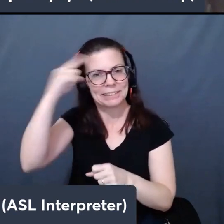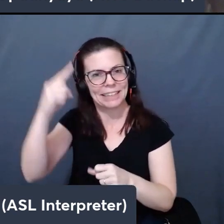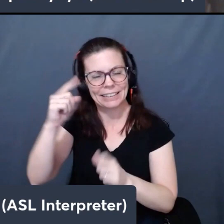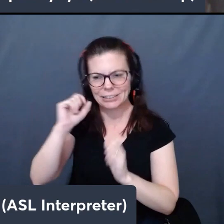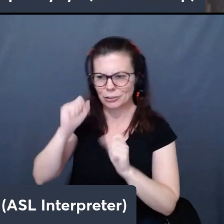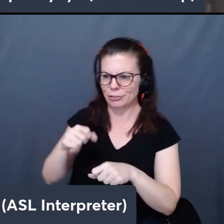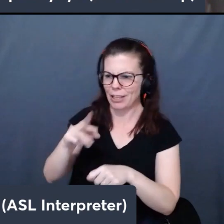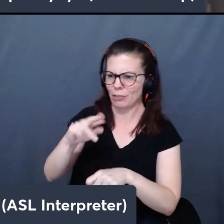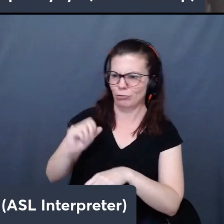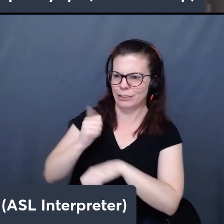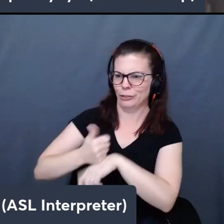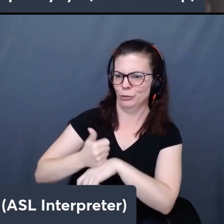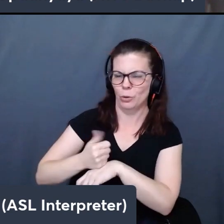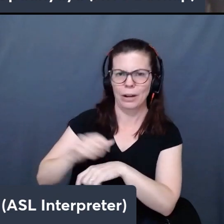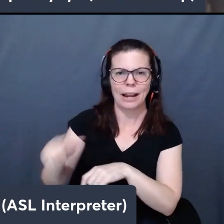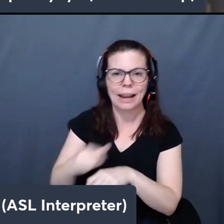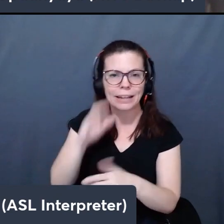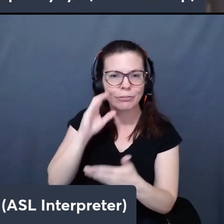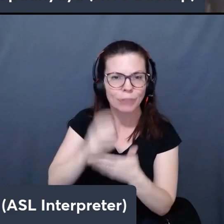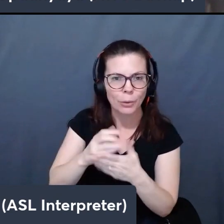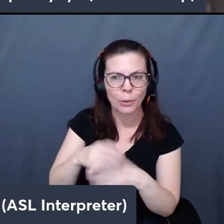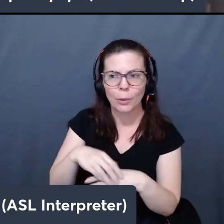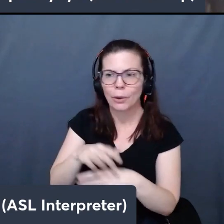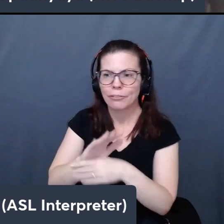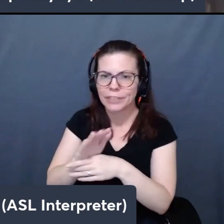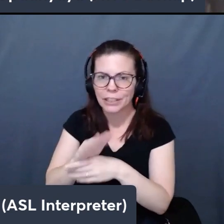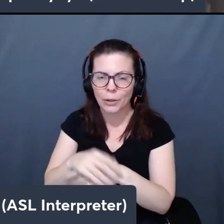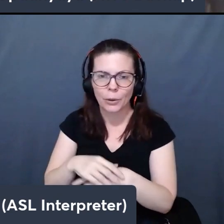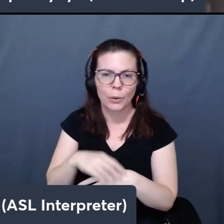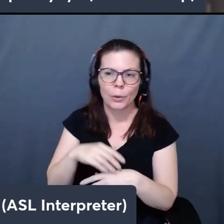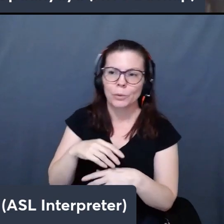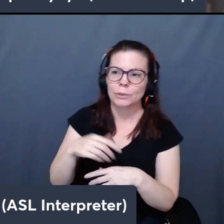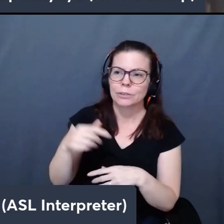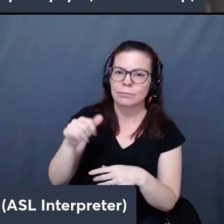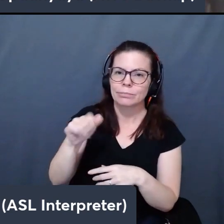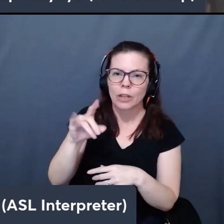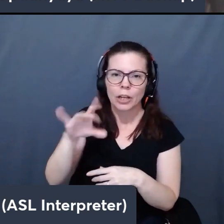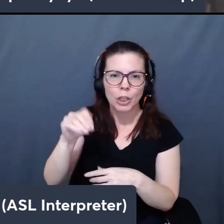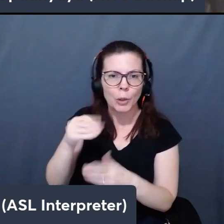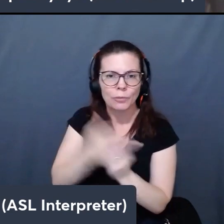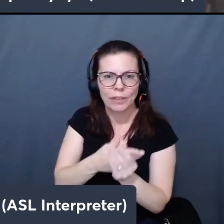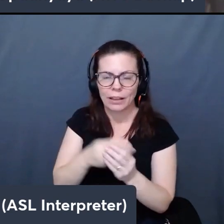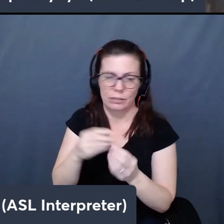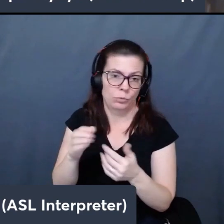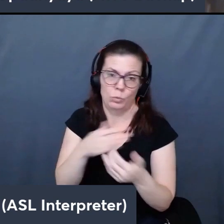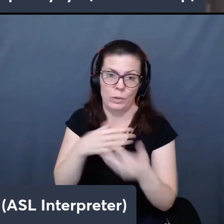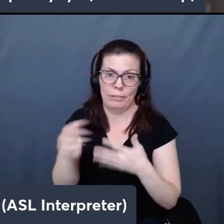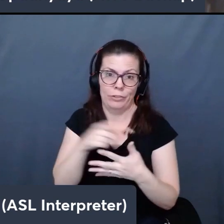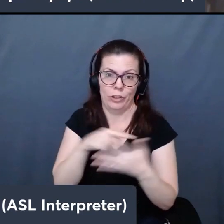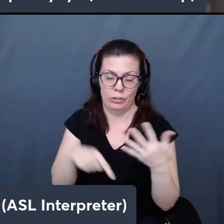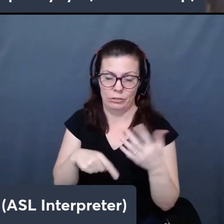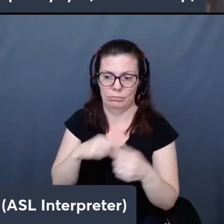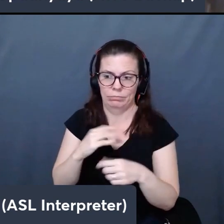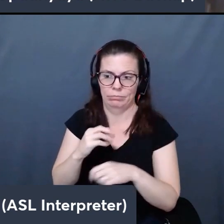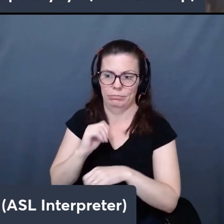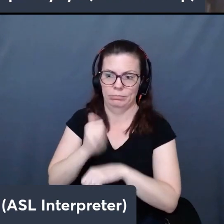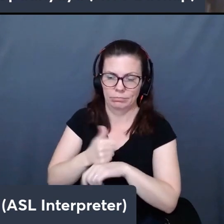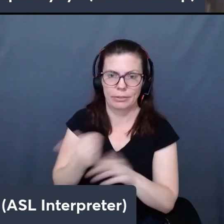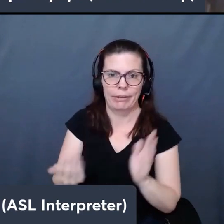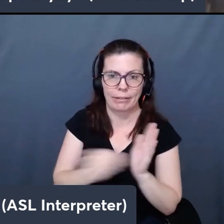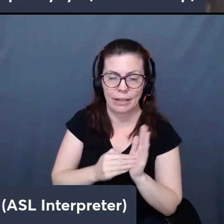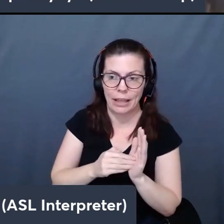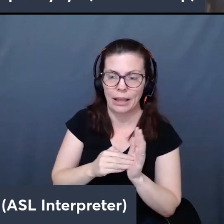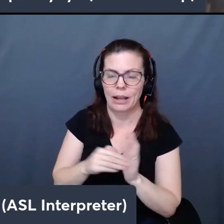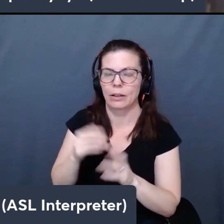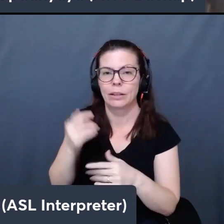restore any photos or videos or audio files or whatever, and be able to get those back